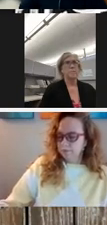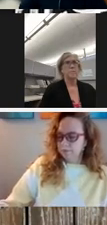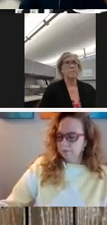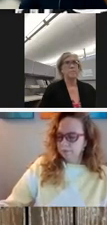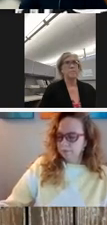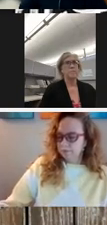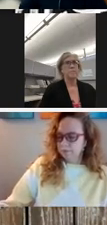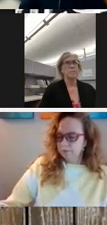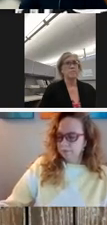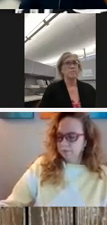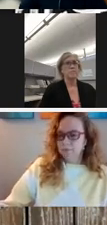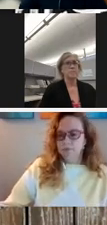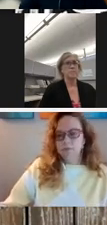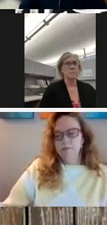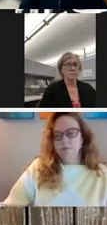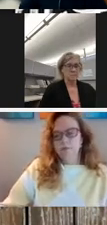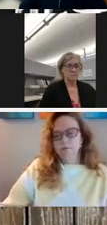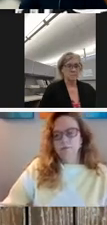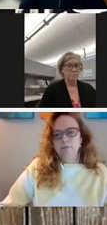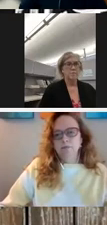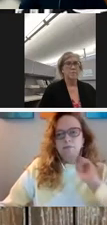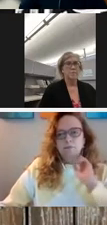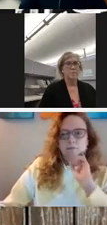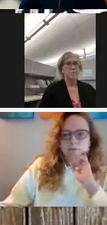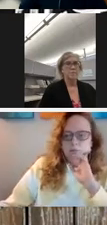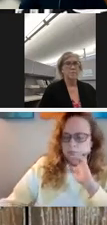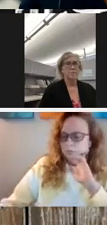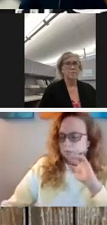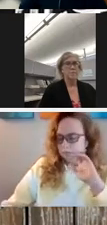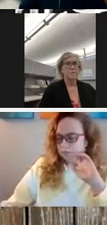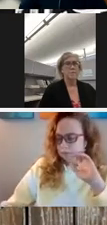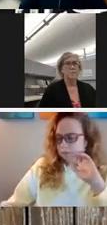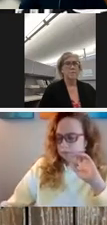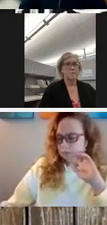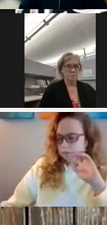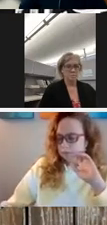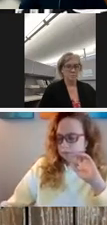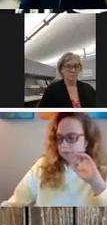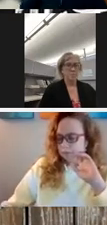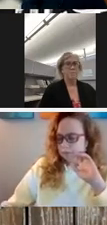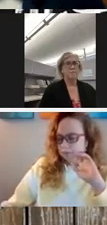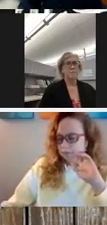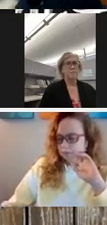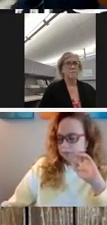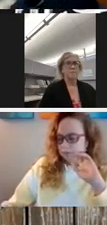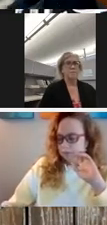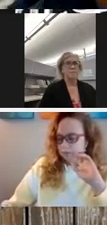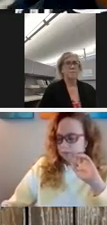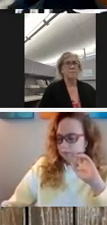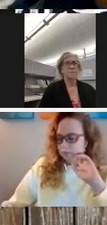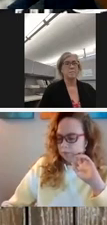oftentimes employers are eliminating the education requirements, even the state of California, for their top analyst position.